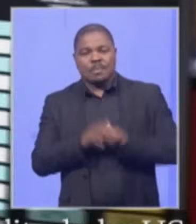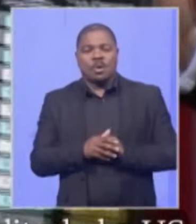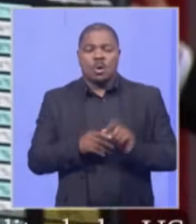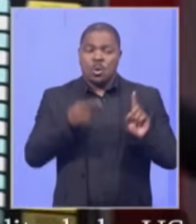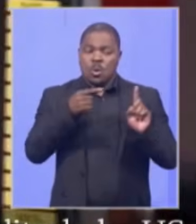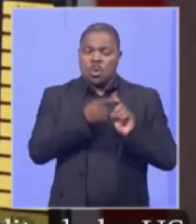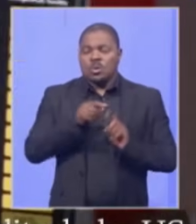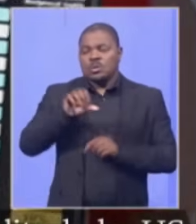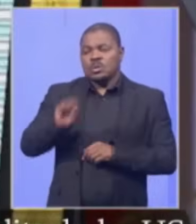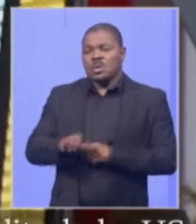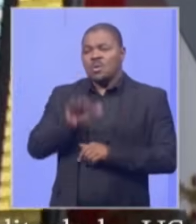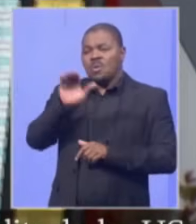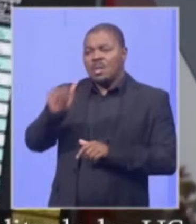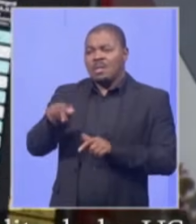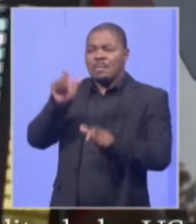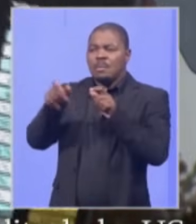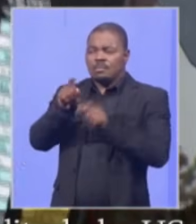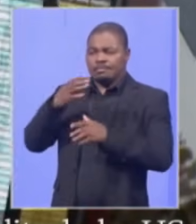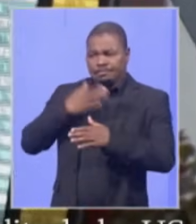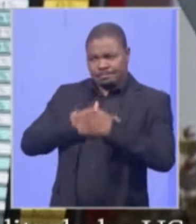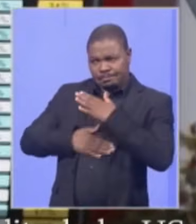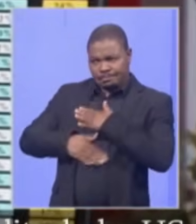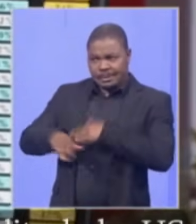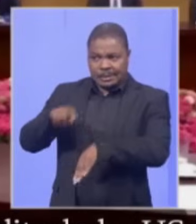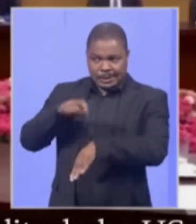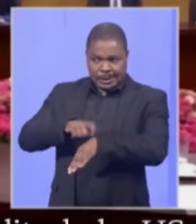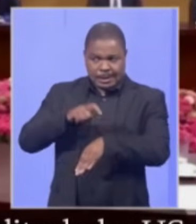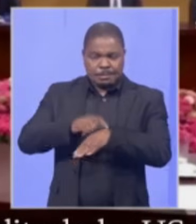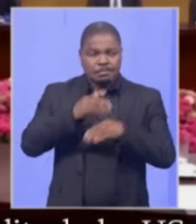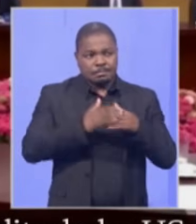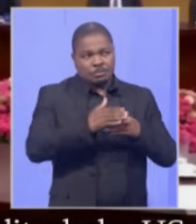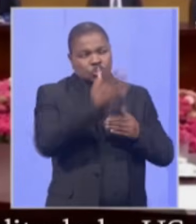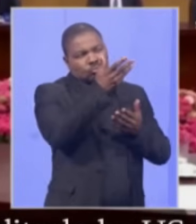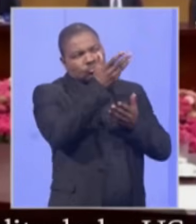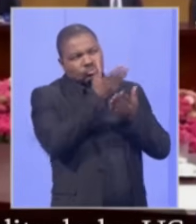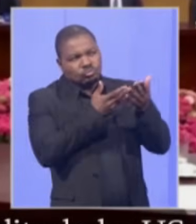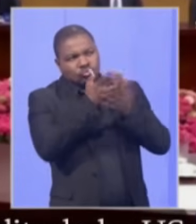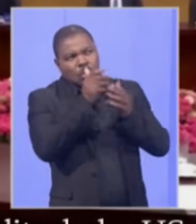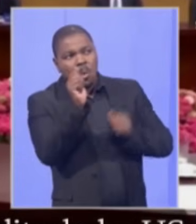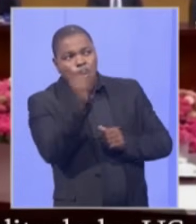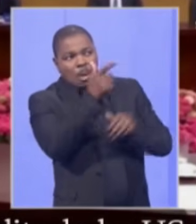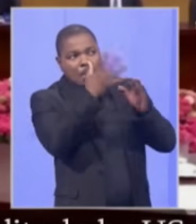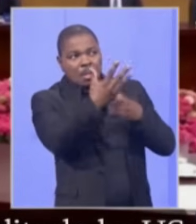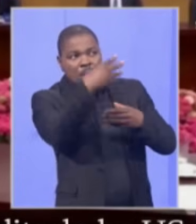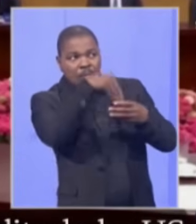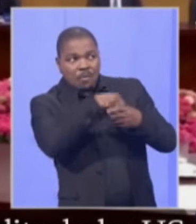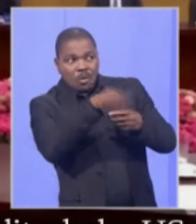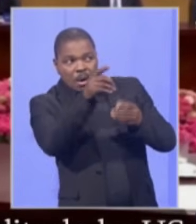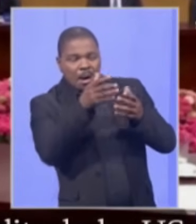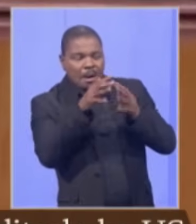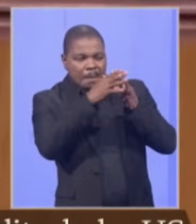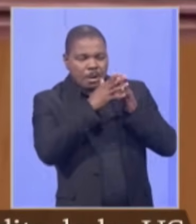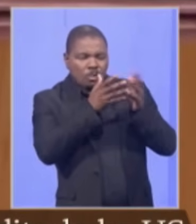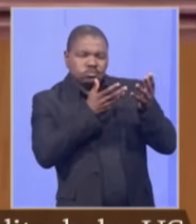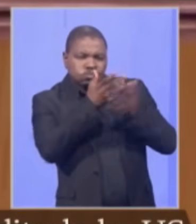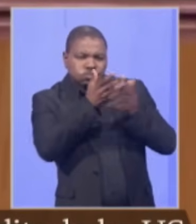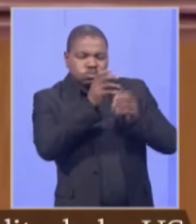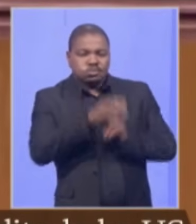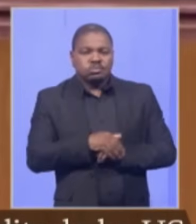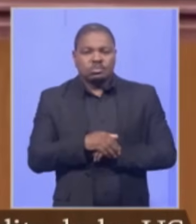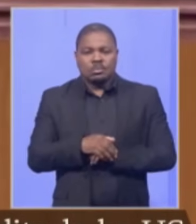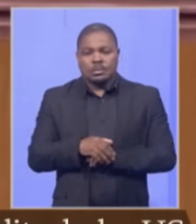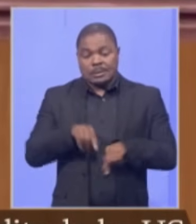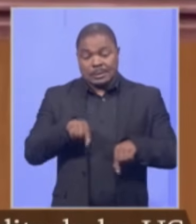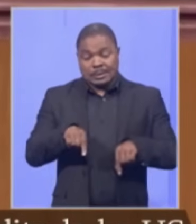go maAfrika Borwa go ba le kgotlelelo le go mo fa nako go rerišana le batšeakarolo ka moka ka nageng ya Amerika. Ka dingwaleng